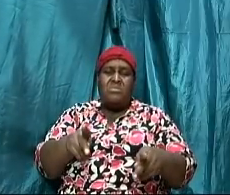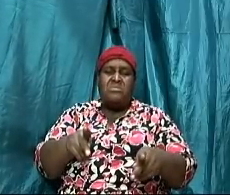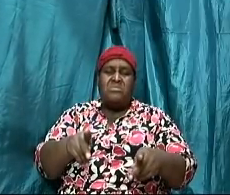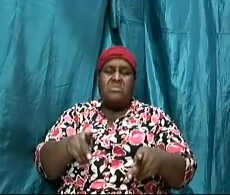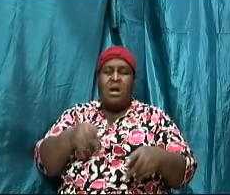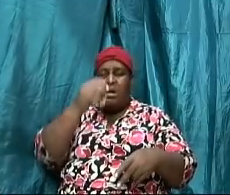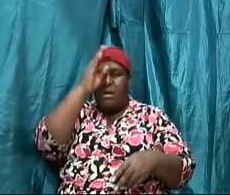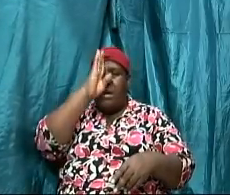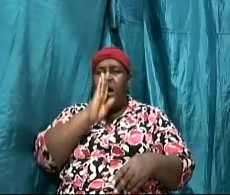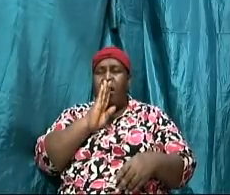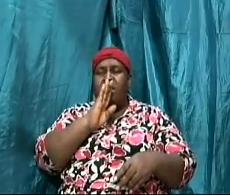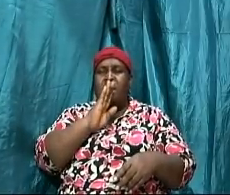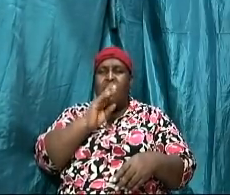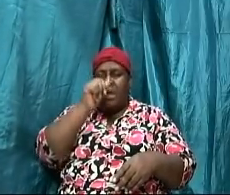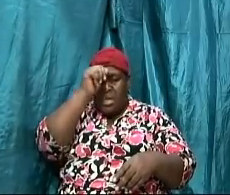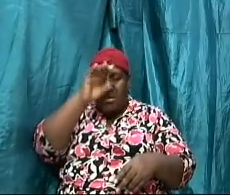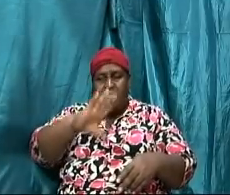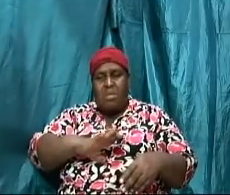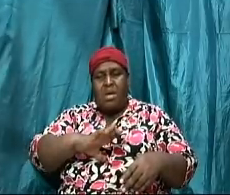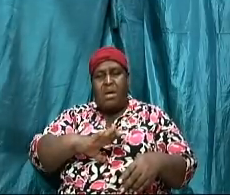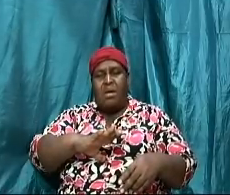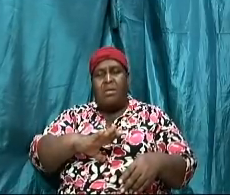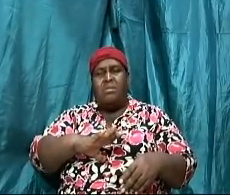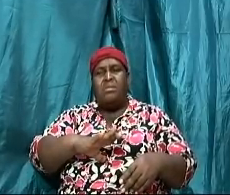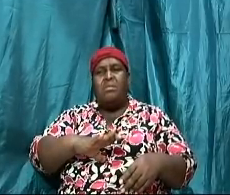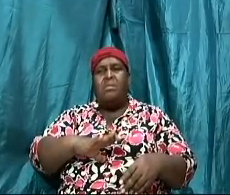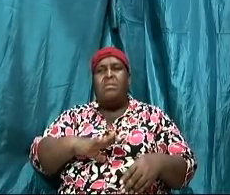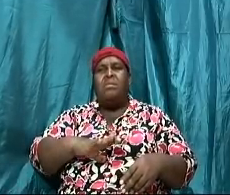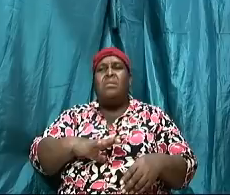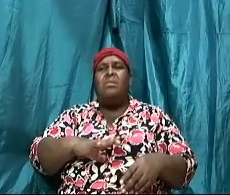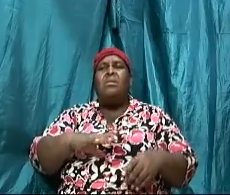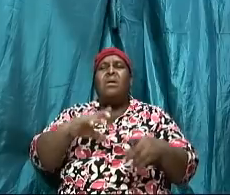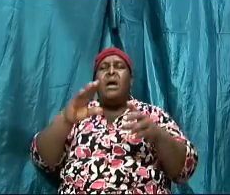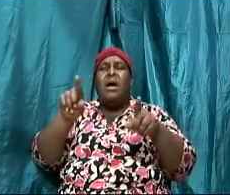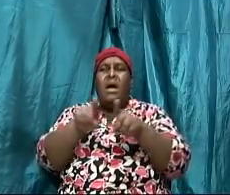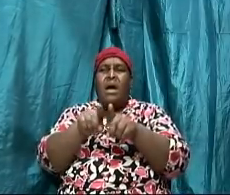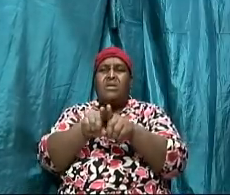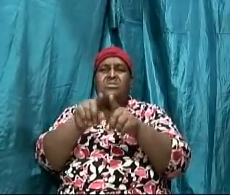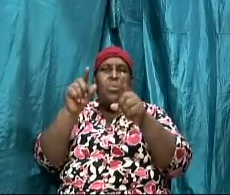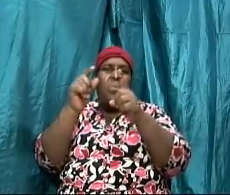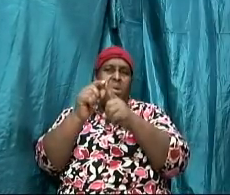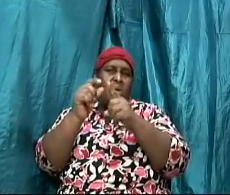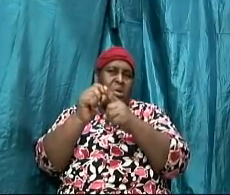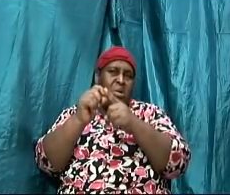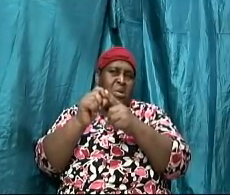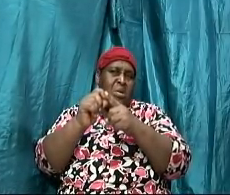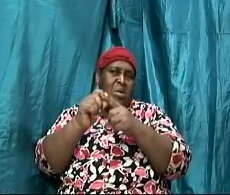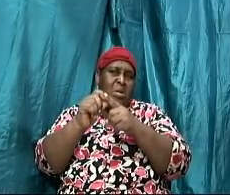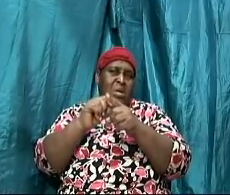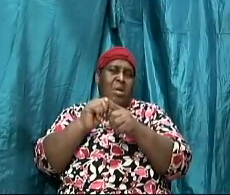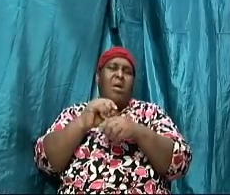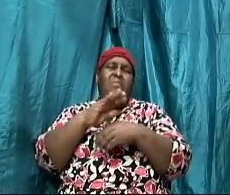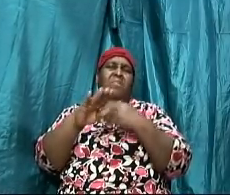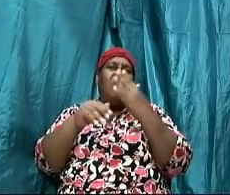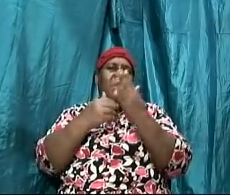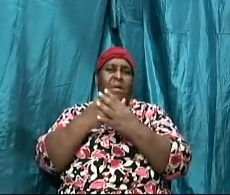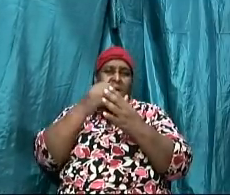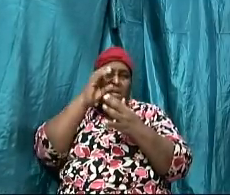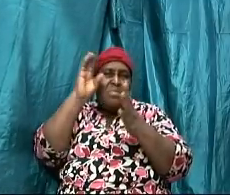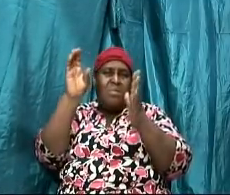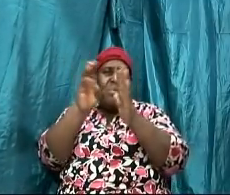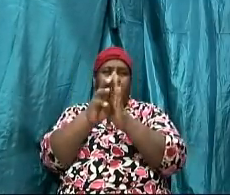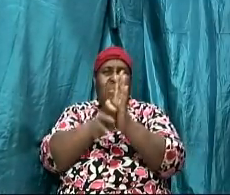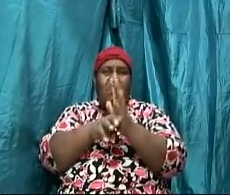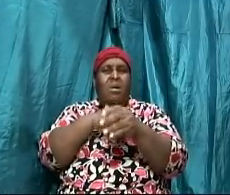the Bible oftentimes refer to it as the words of the old covenant. And when I talk about the Ten Commandments, I'm talking about all the